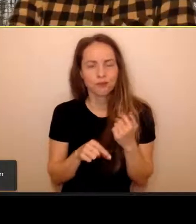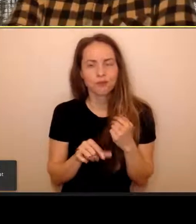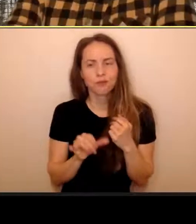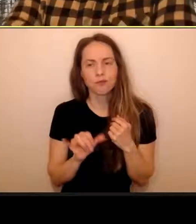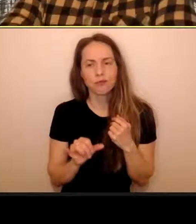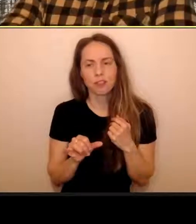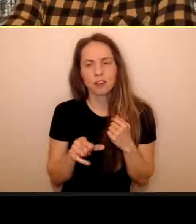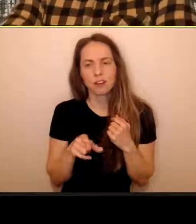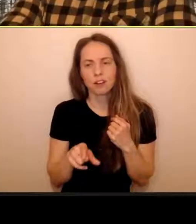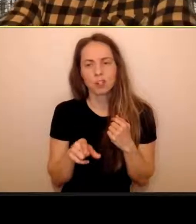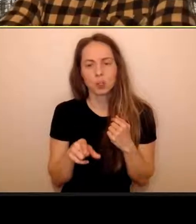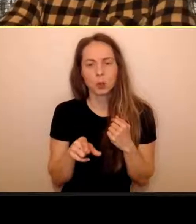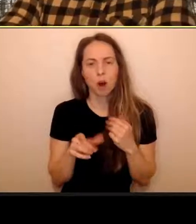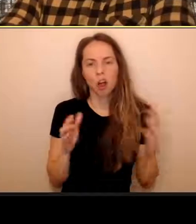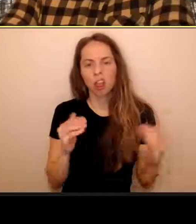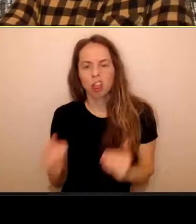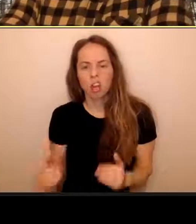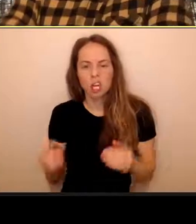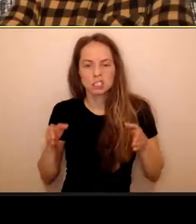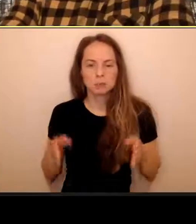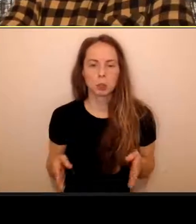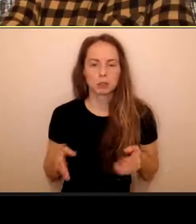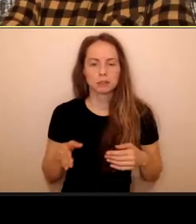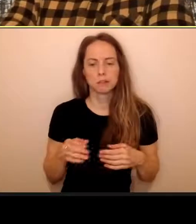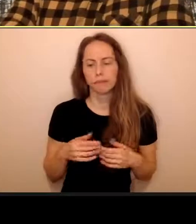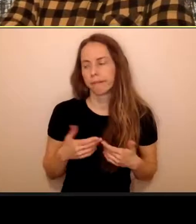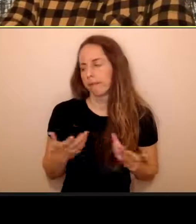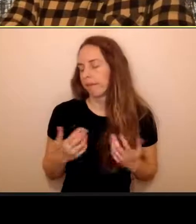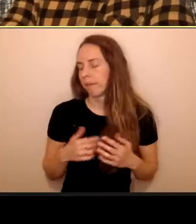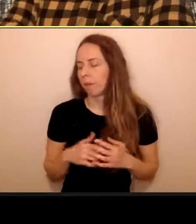like lesser of a person, or not,